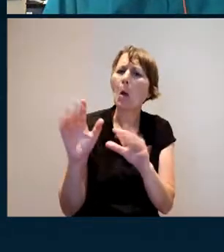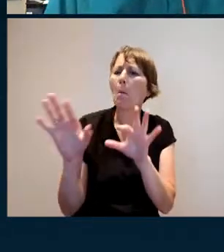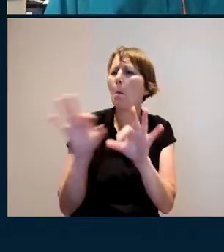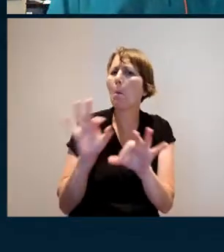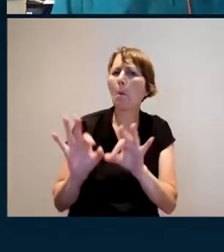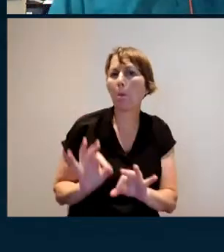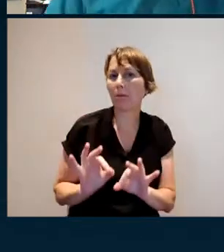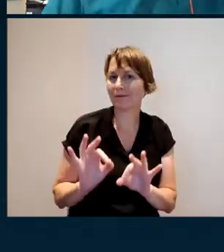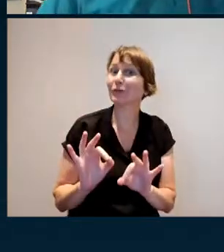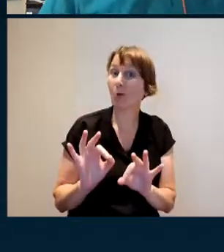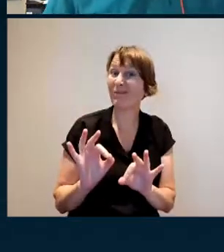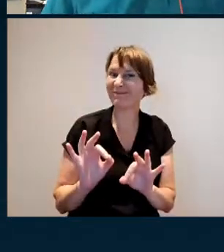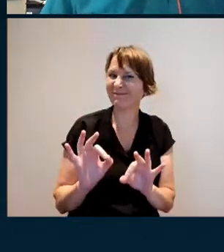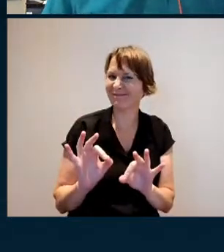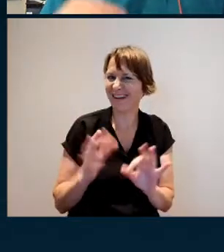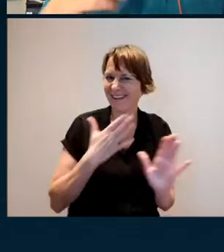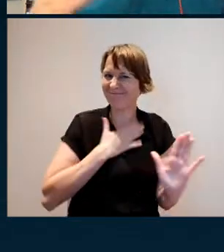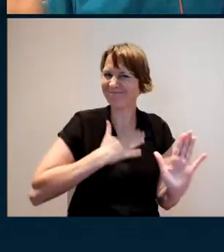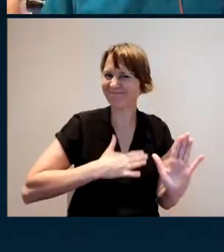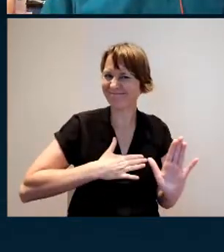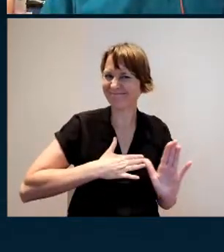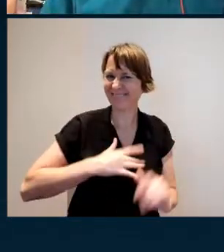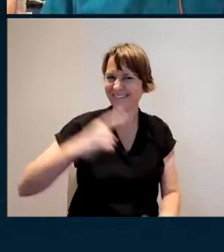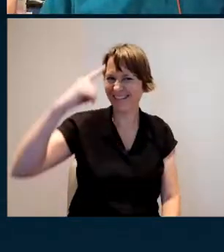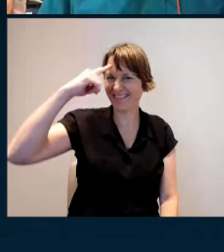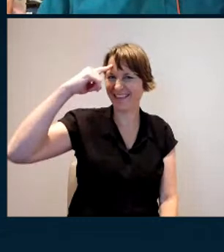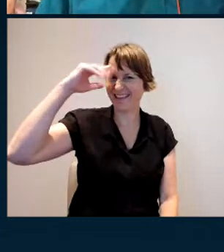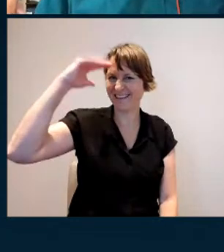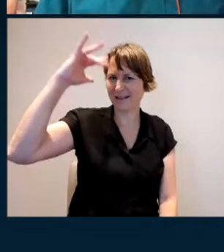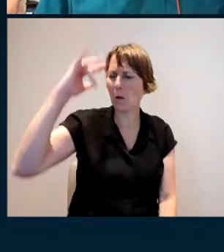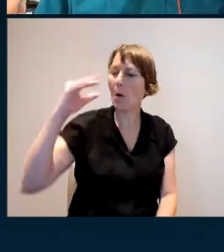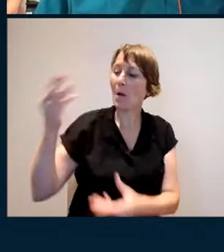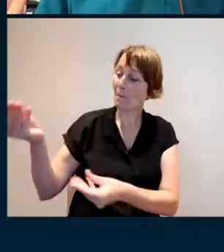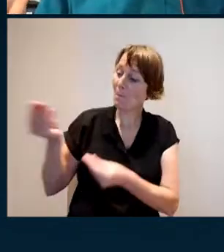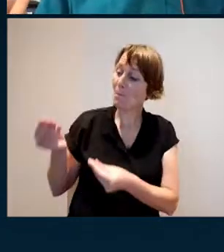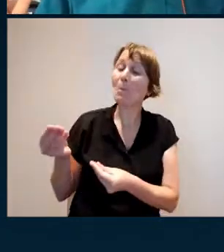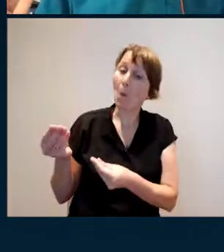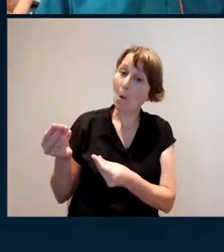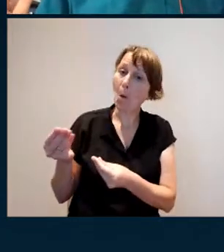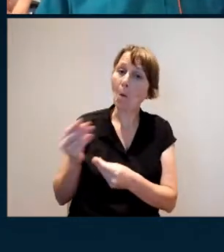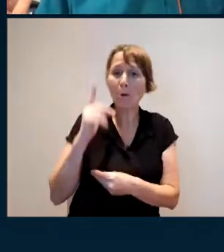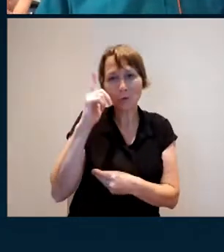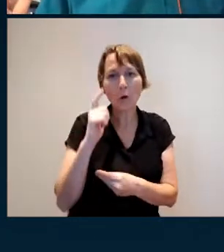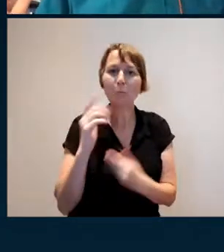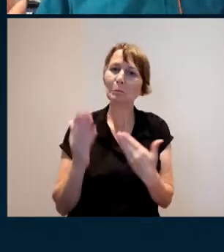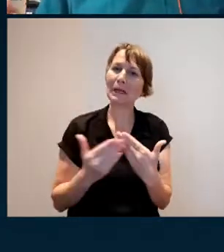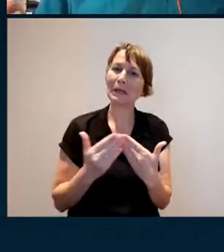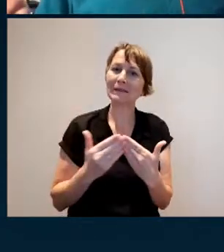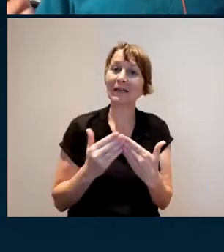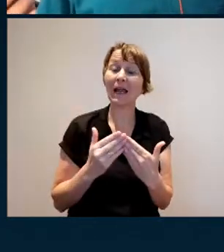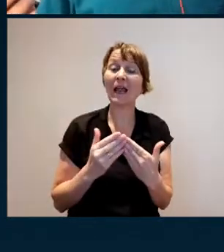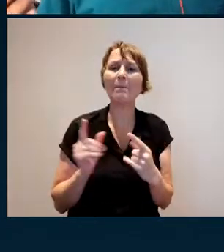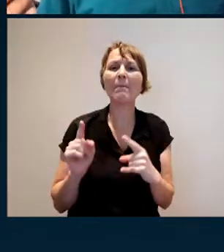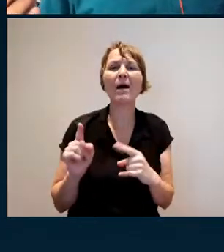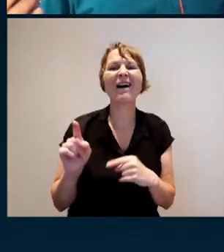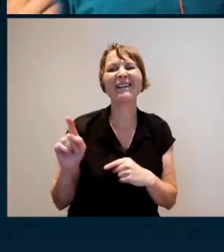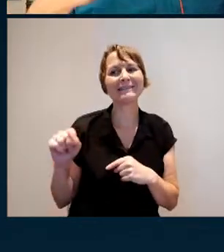developer thing. I like when things make it easy for me to get started, but I also don't like them to